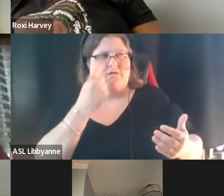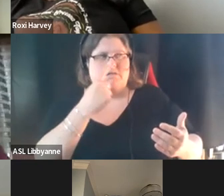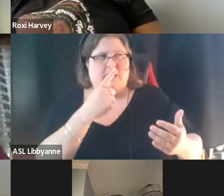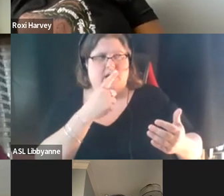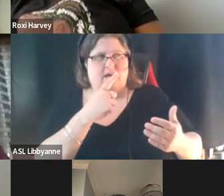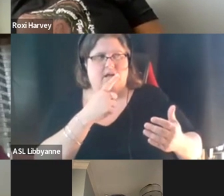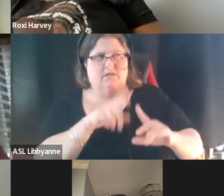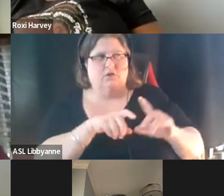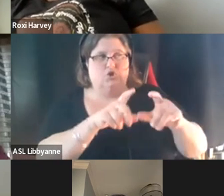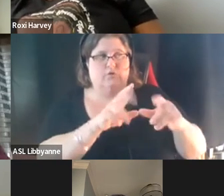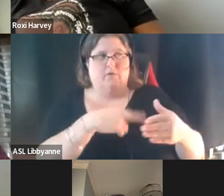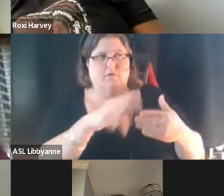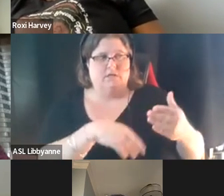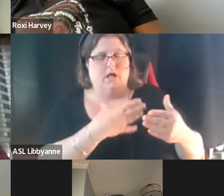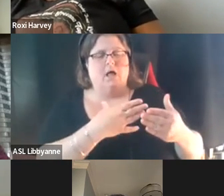then also rolling into